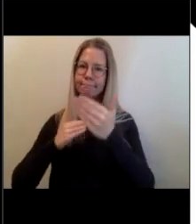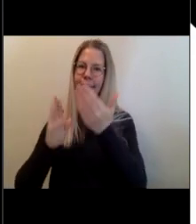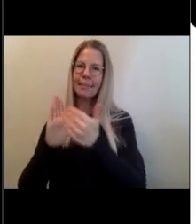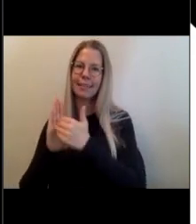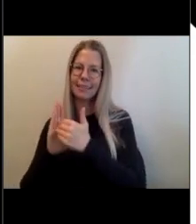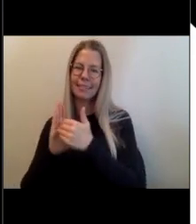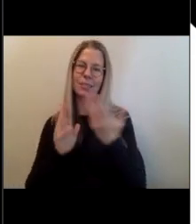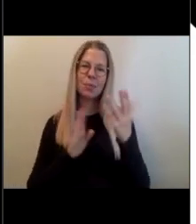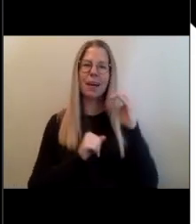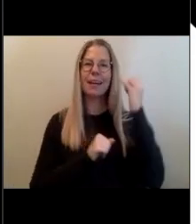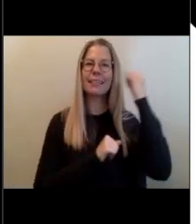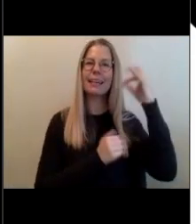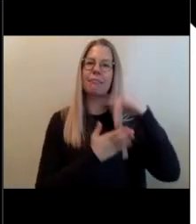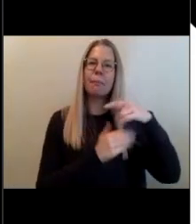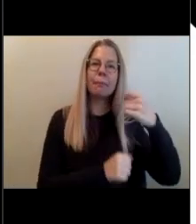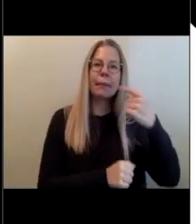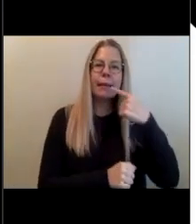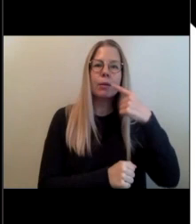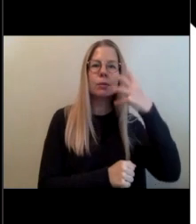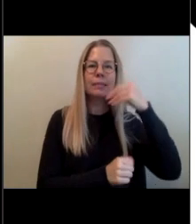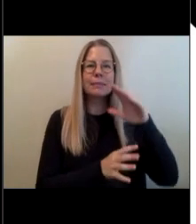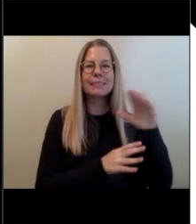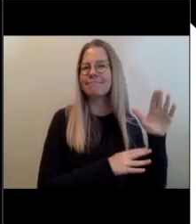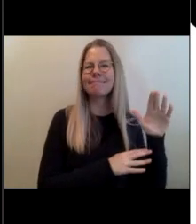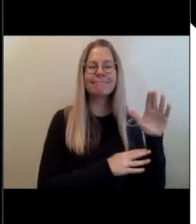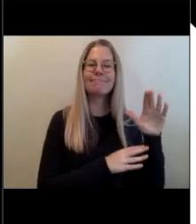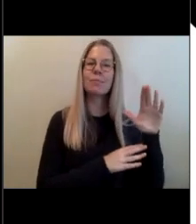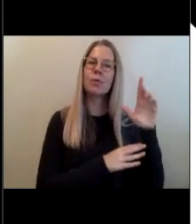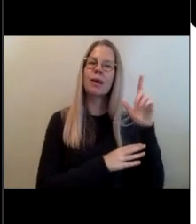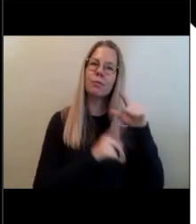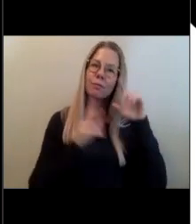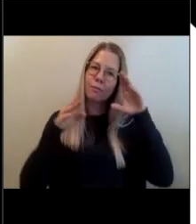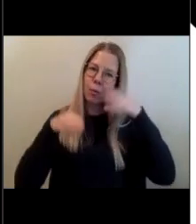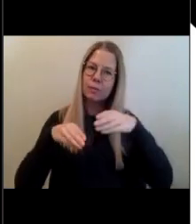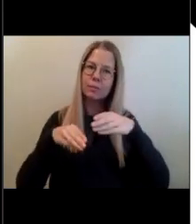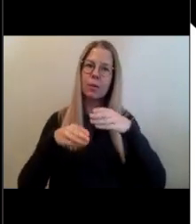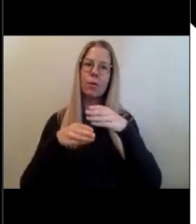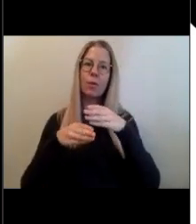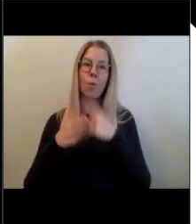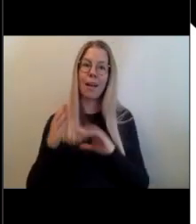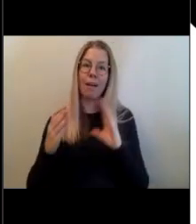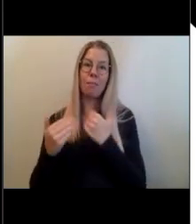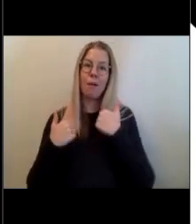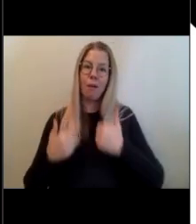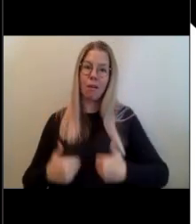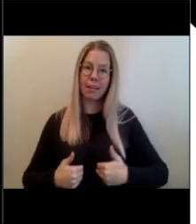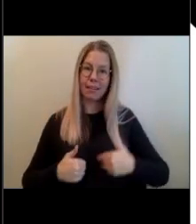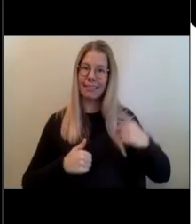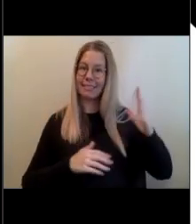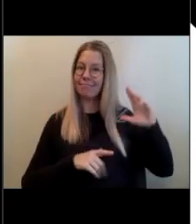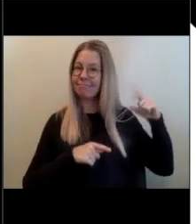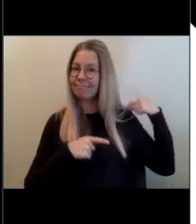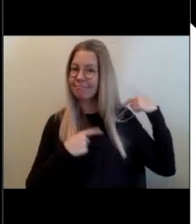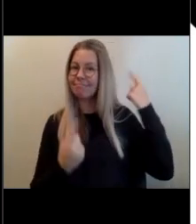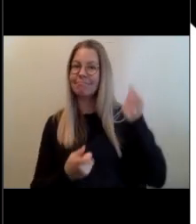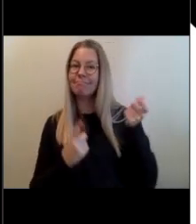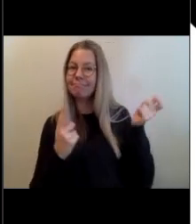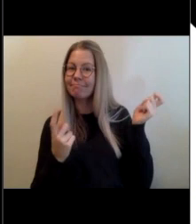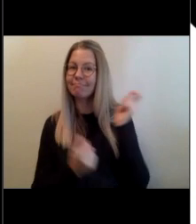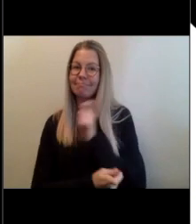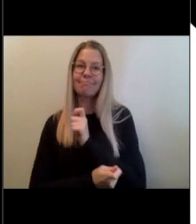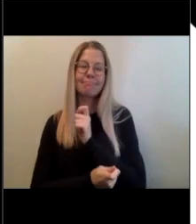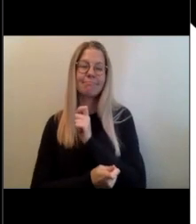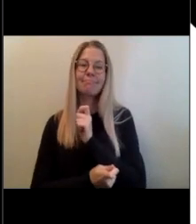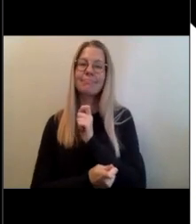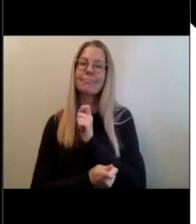toward getting back to what we evolved for. A strong signal of this is day and a strong signal of this